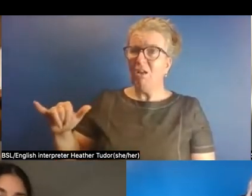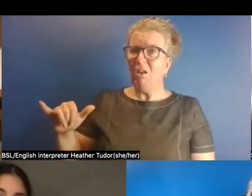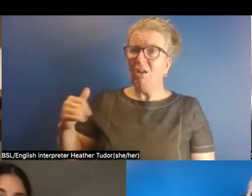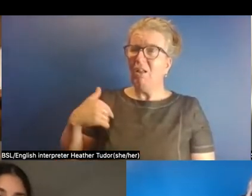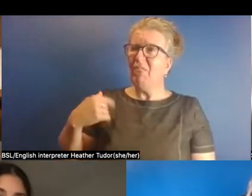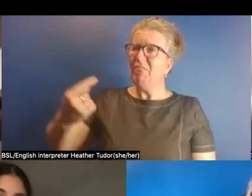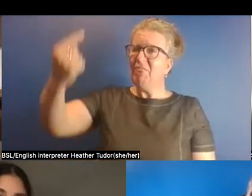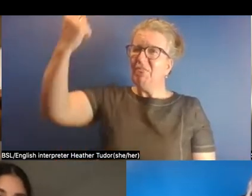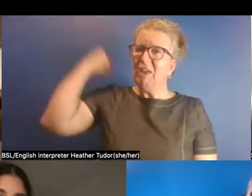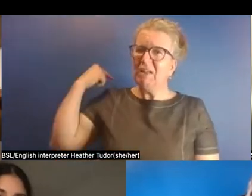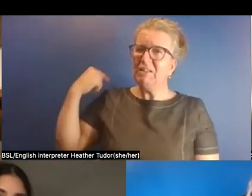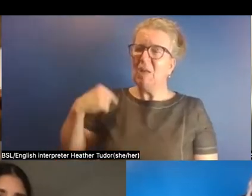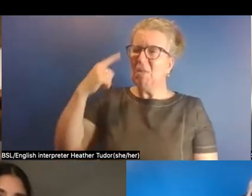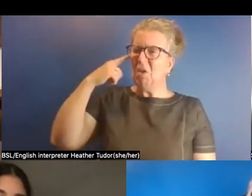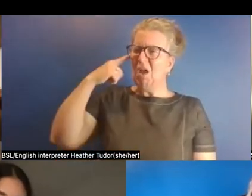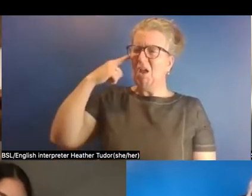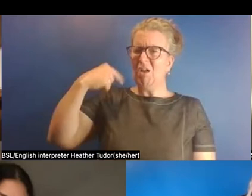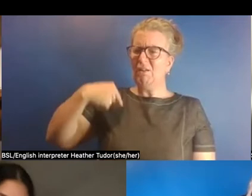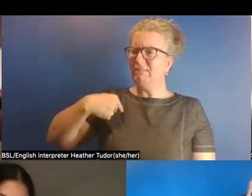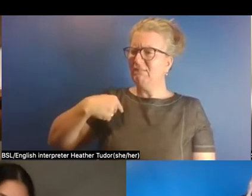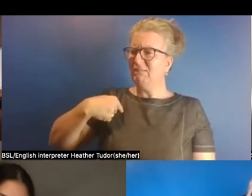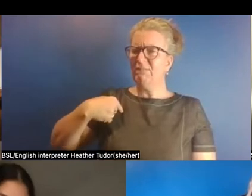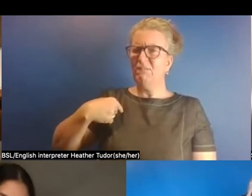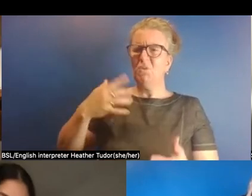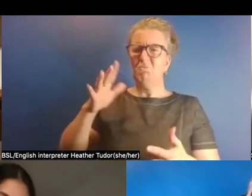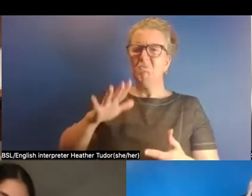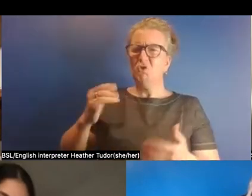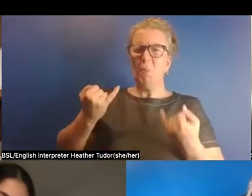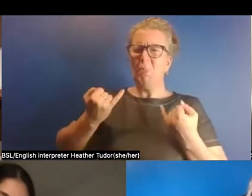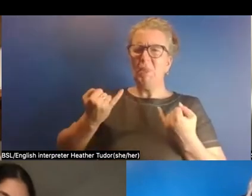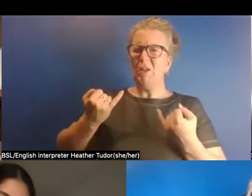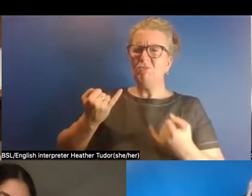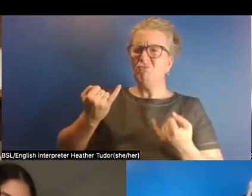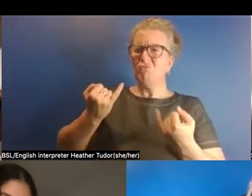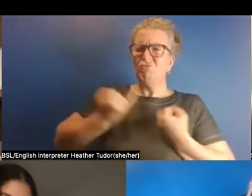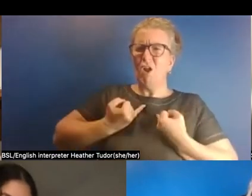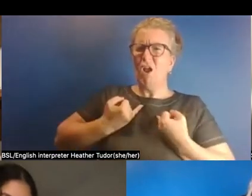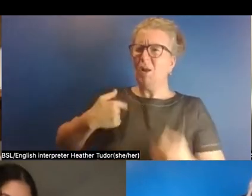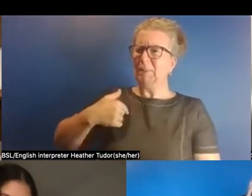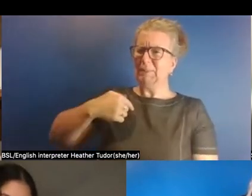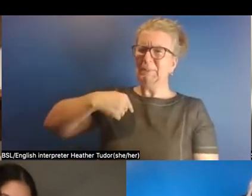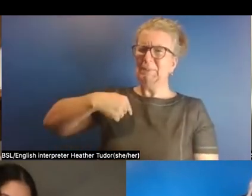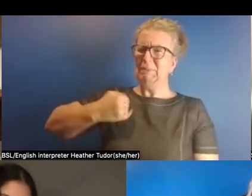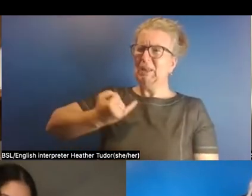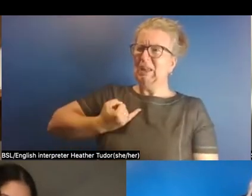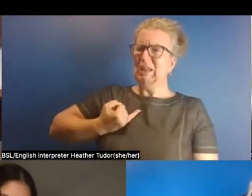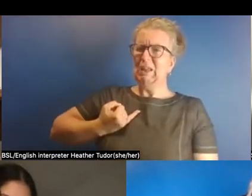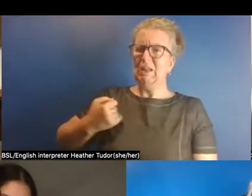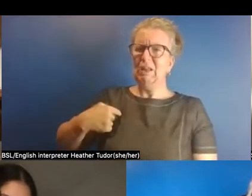there was something wrong with me, and there was something wrong me being or